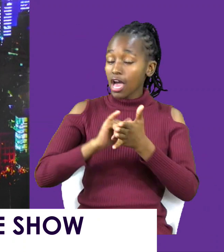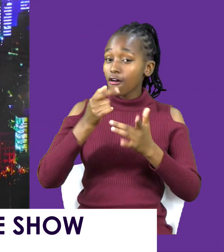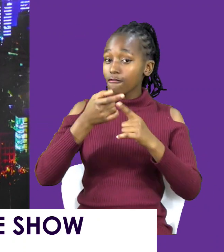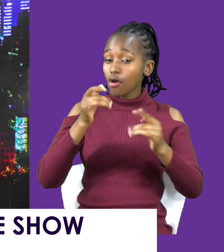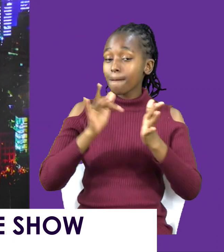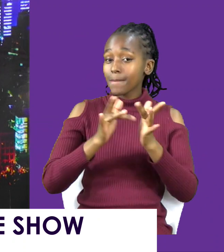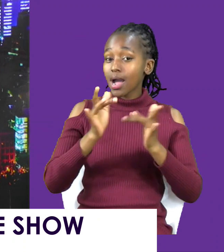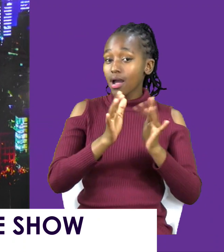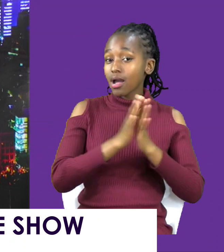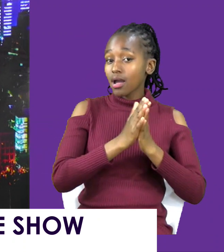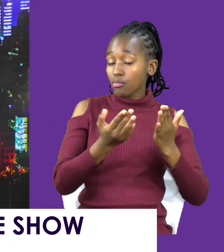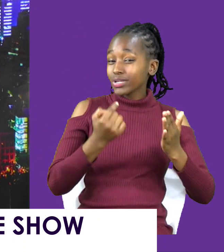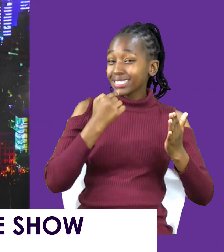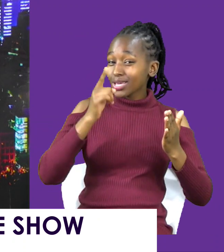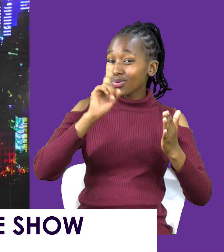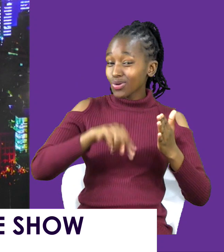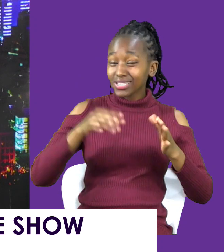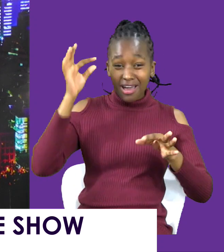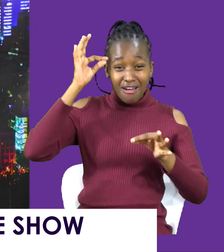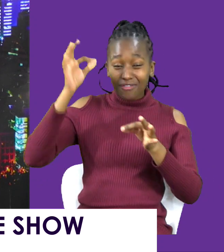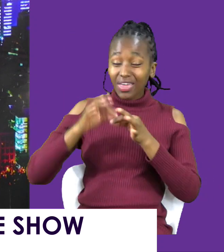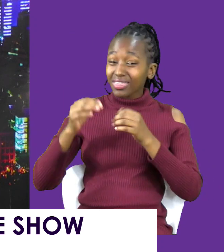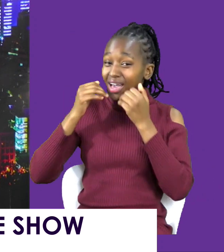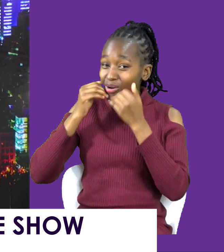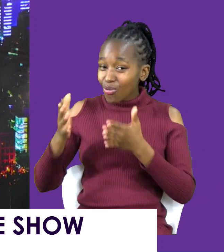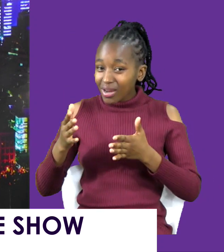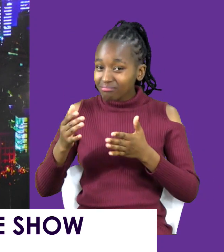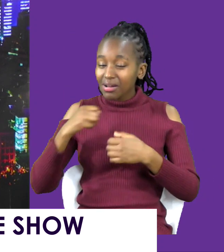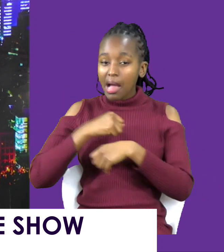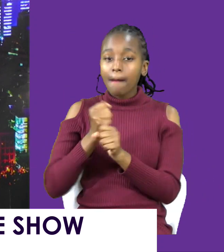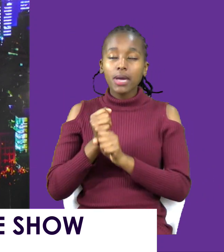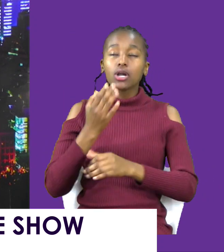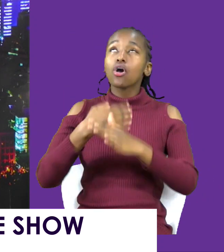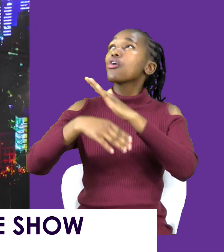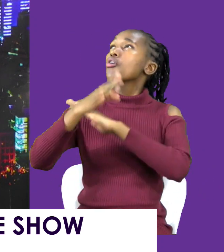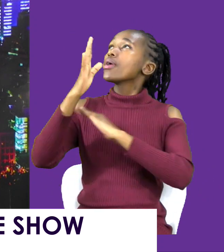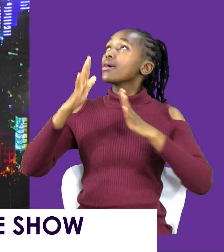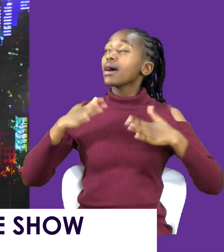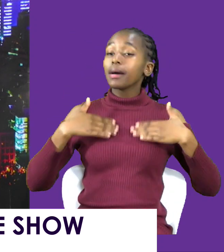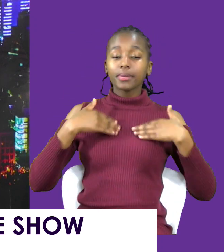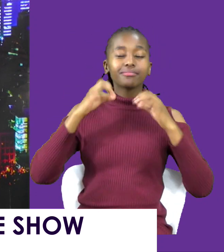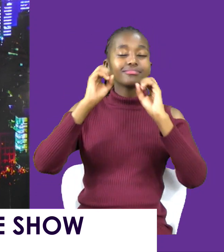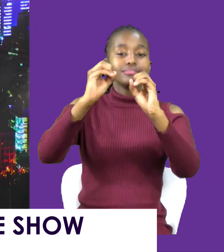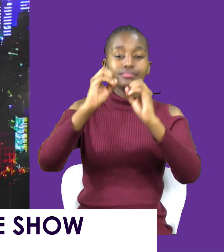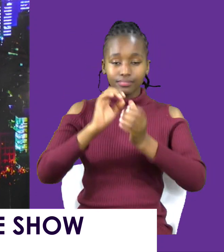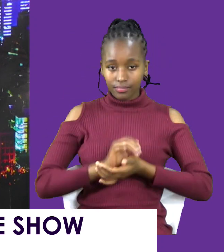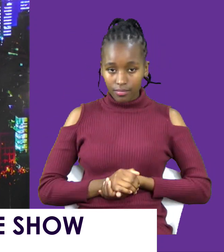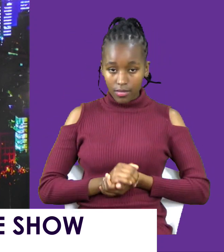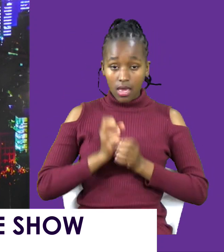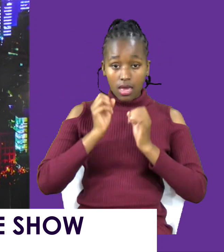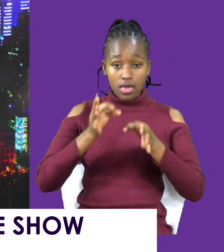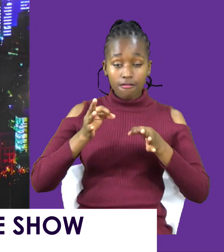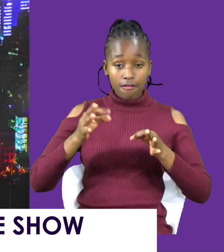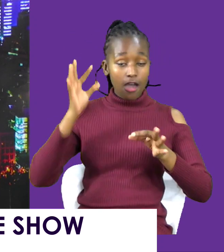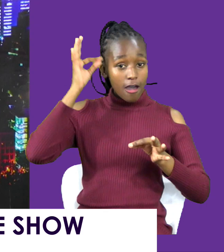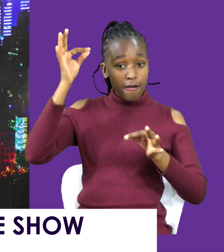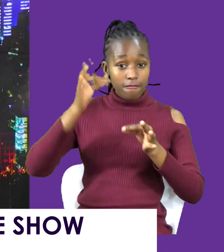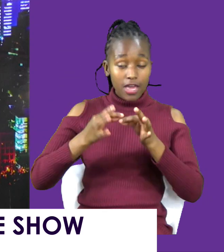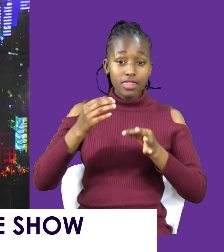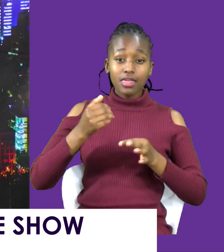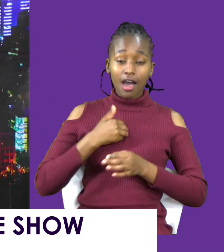is not possible to please God. It is only those who walk in faith that go in the hall of